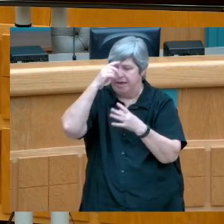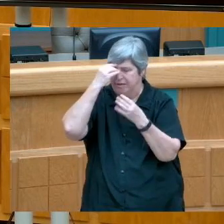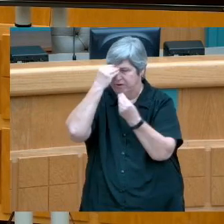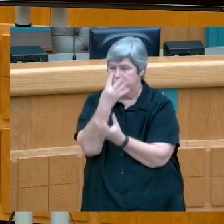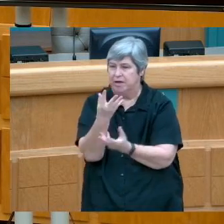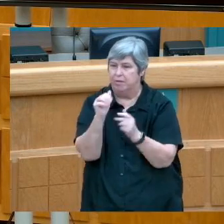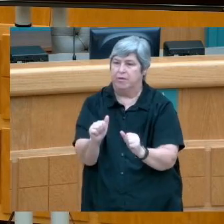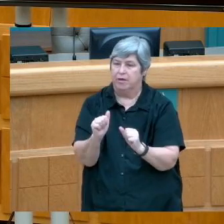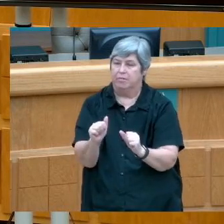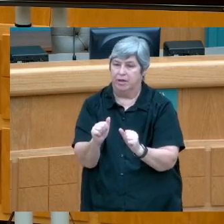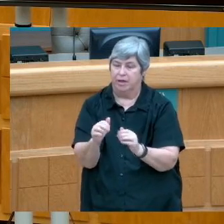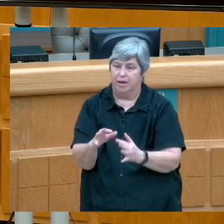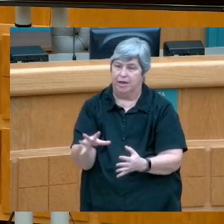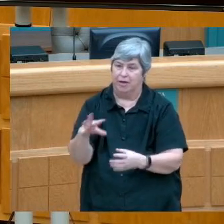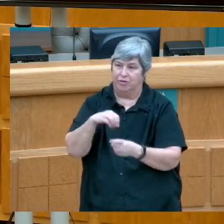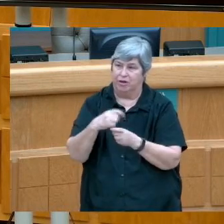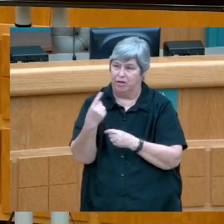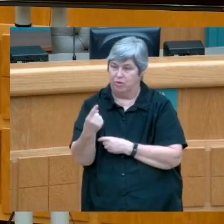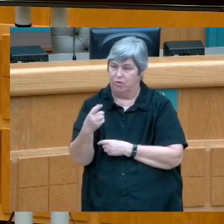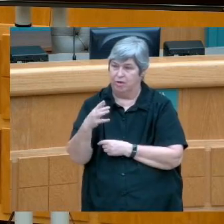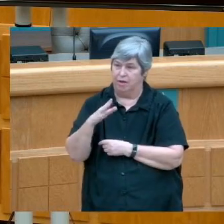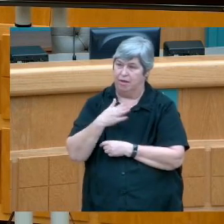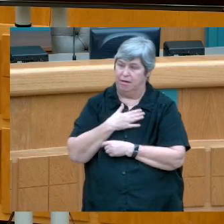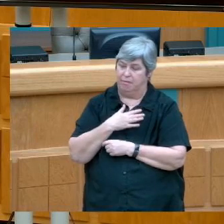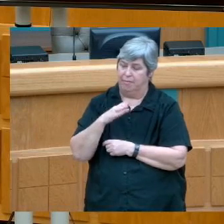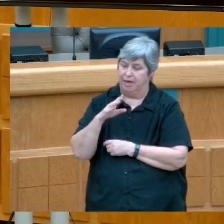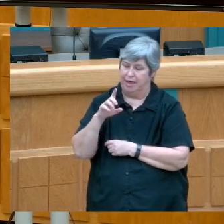can, including the one that my colleague, Dr. Bird